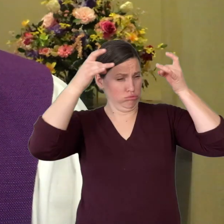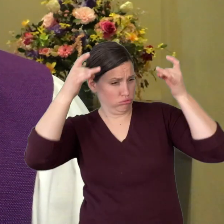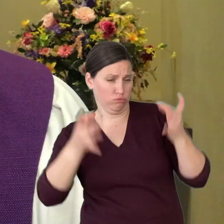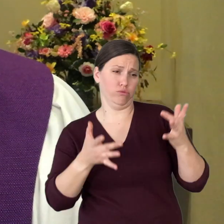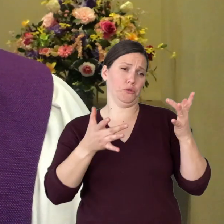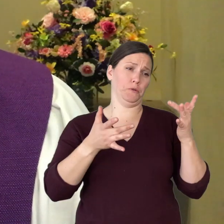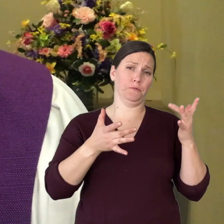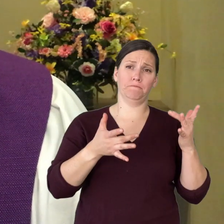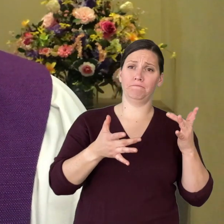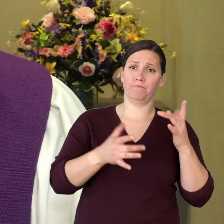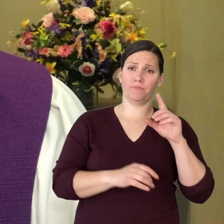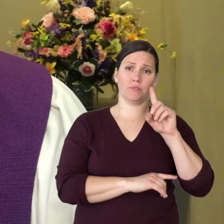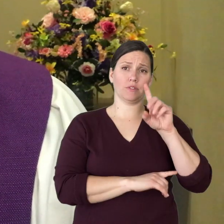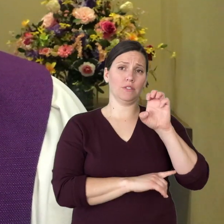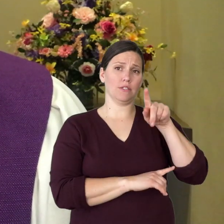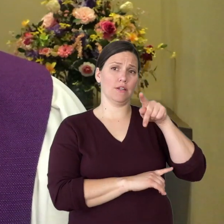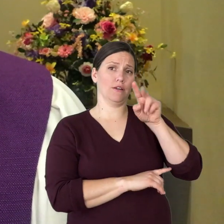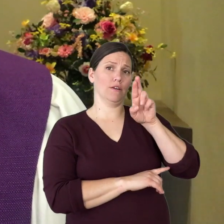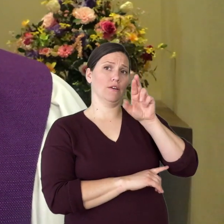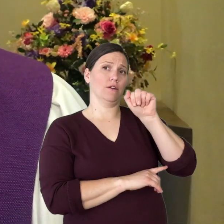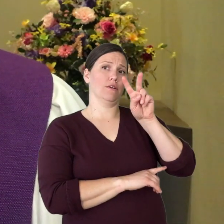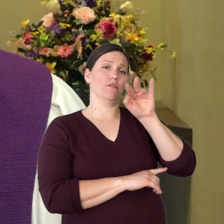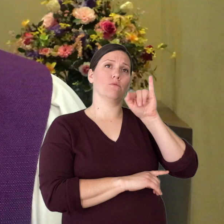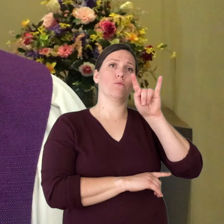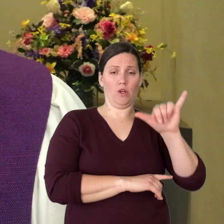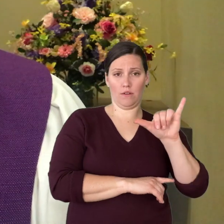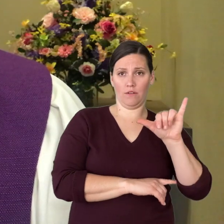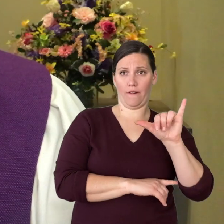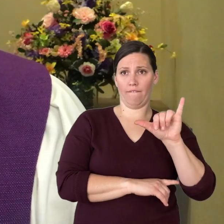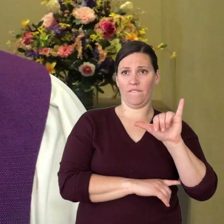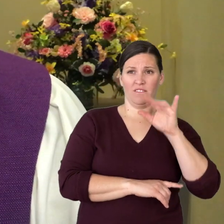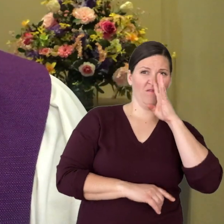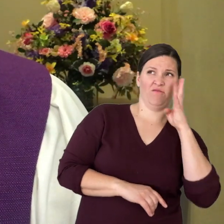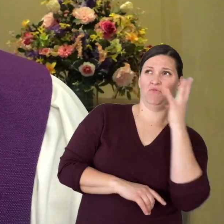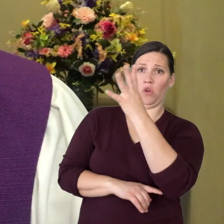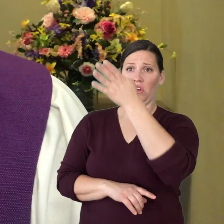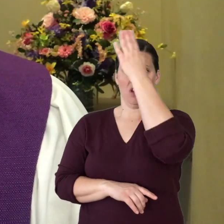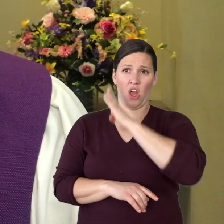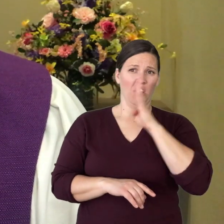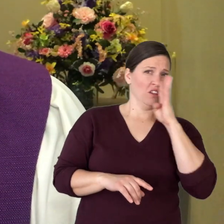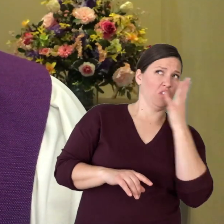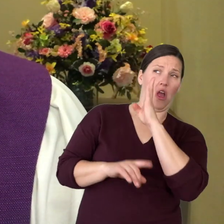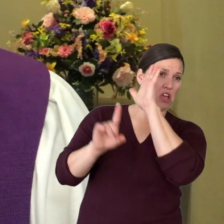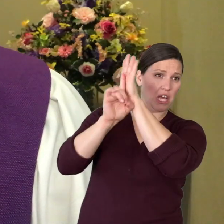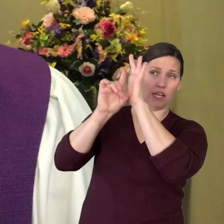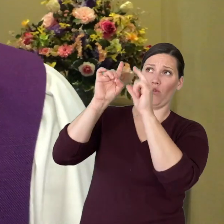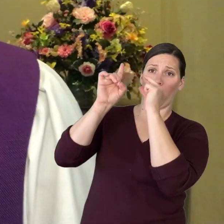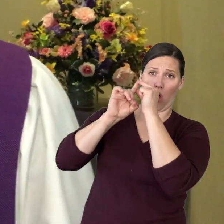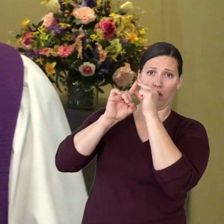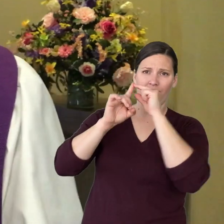wickedness and depravity. He rebelled against God and his word.